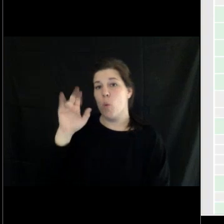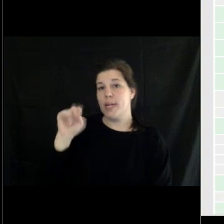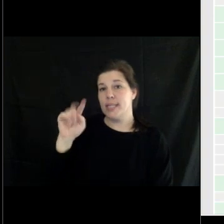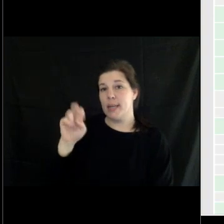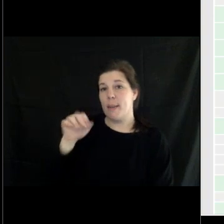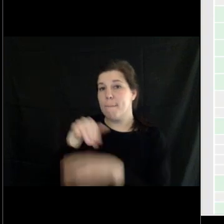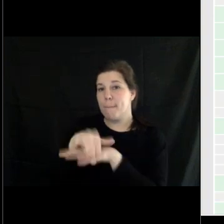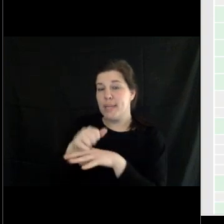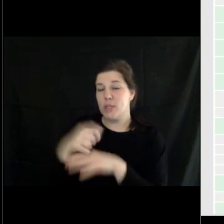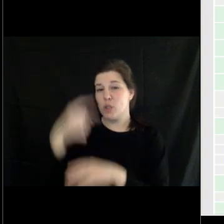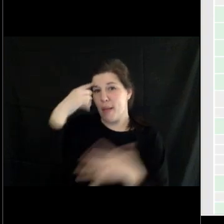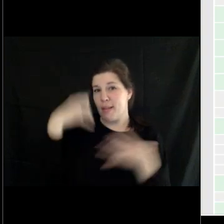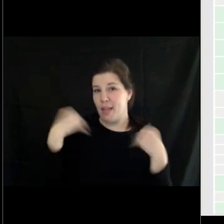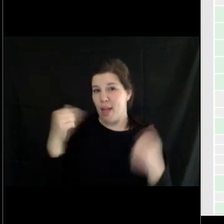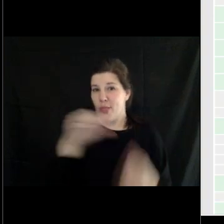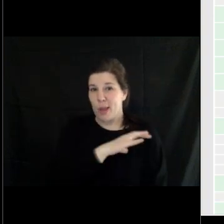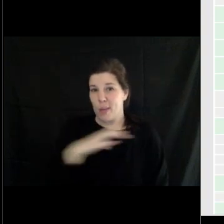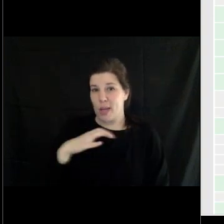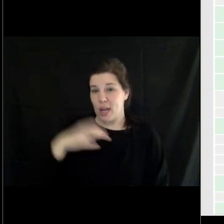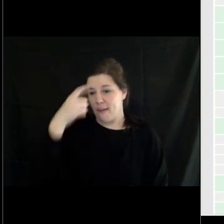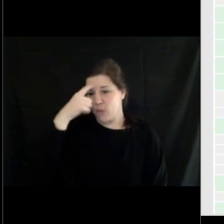what they're doing for mental health awareness.